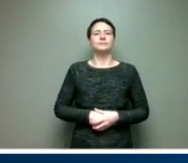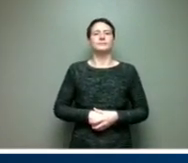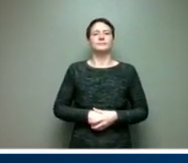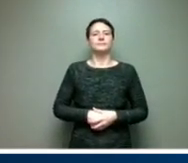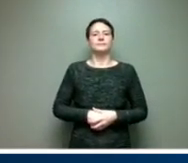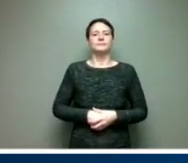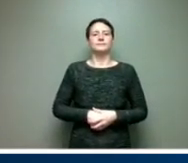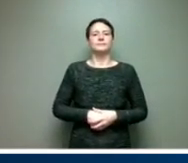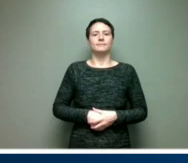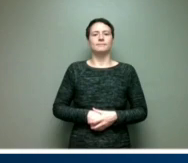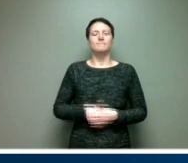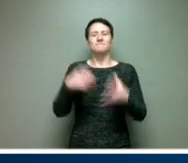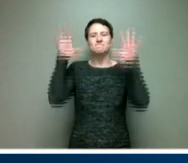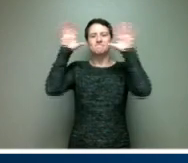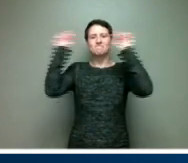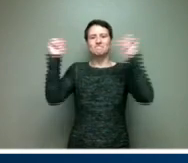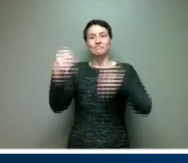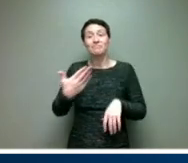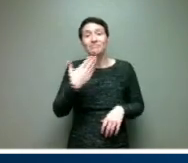Yeah, so thank you for